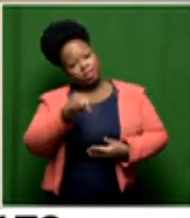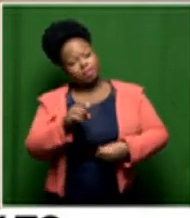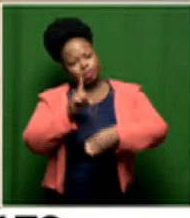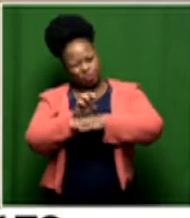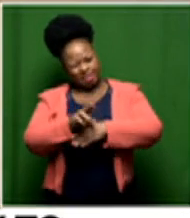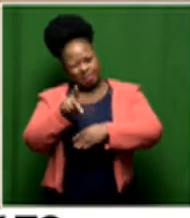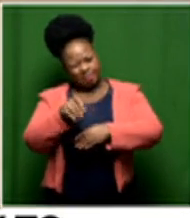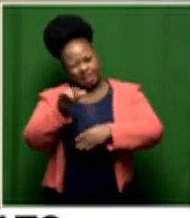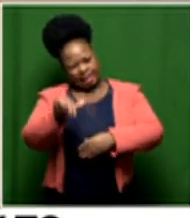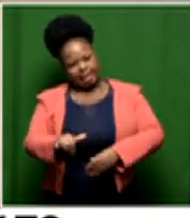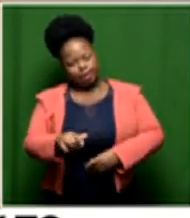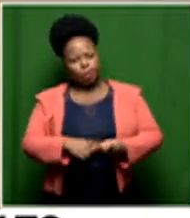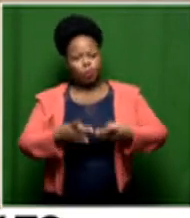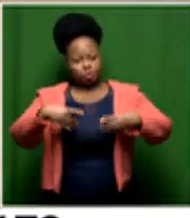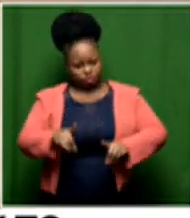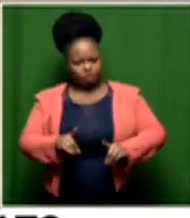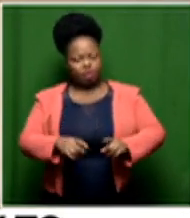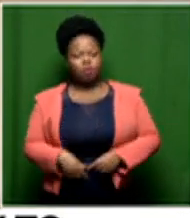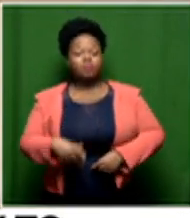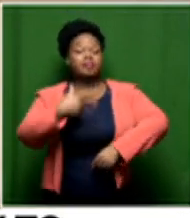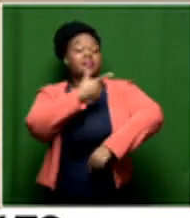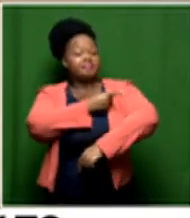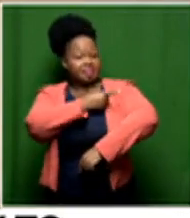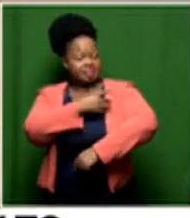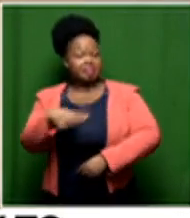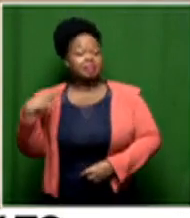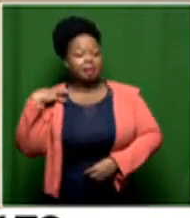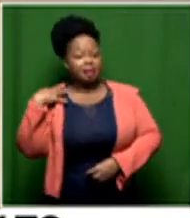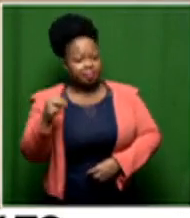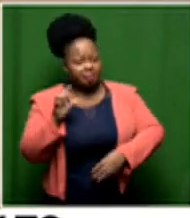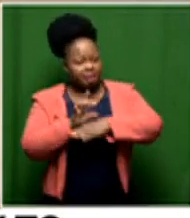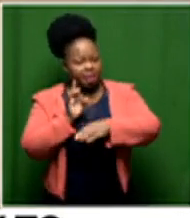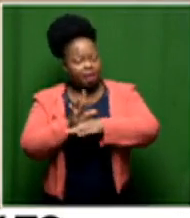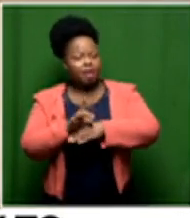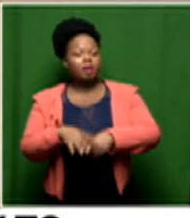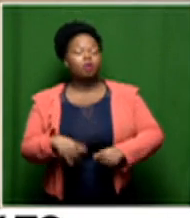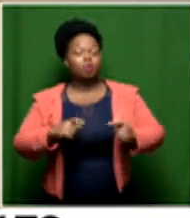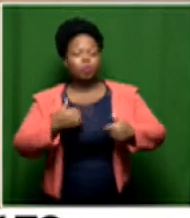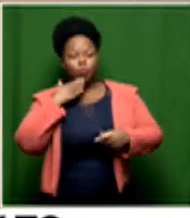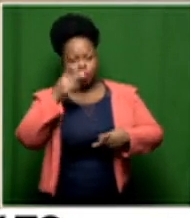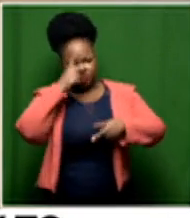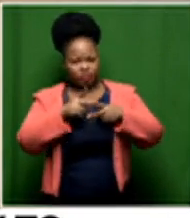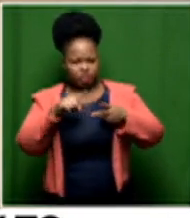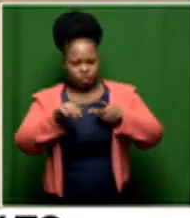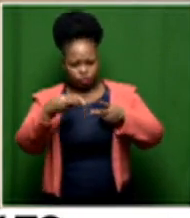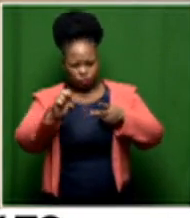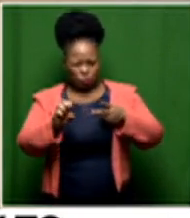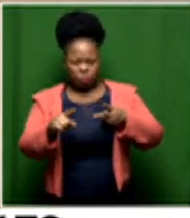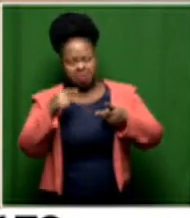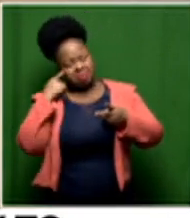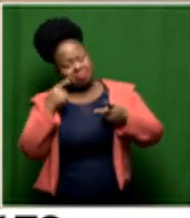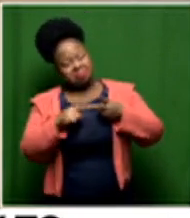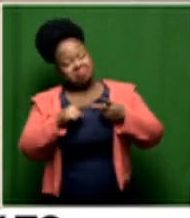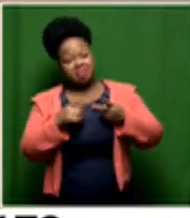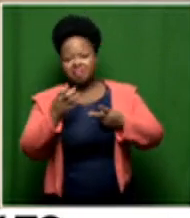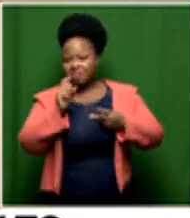Dr. Pillay that, or ask the chair of the vaccine advisory committee, Professor Shu, whether he thinks that he has all